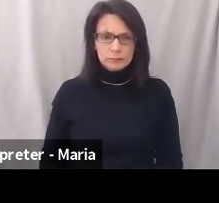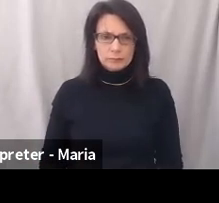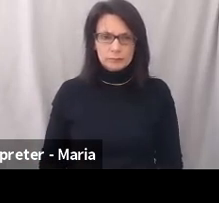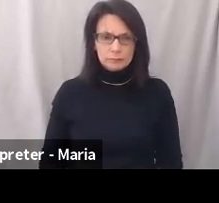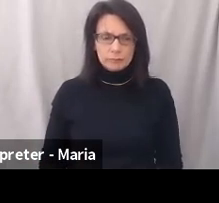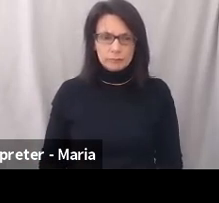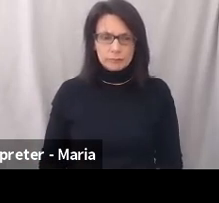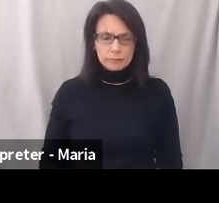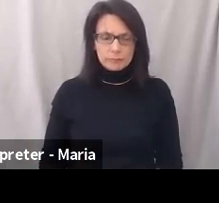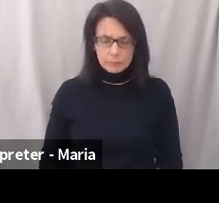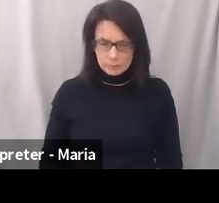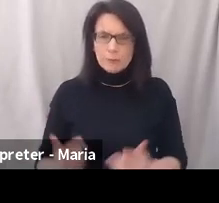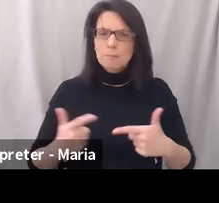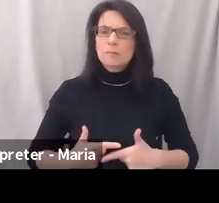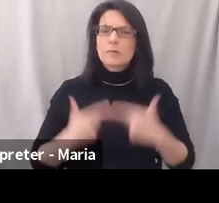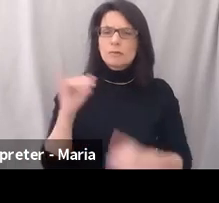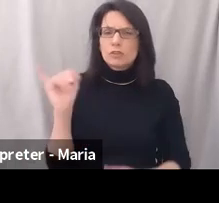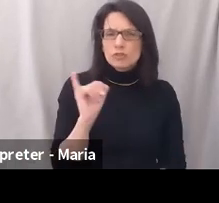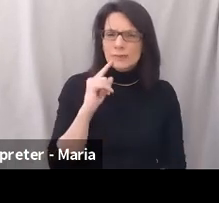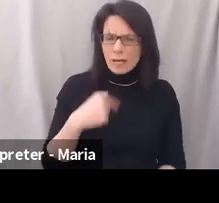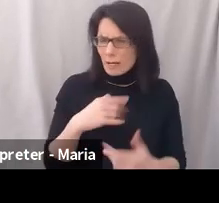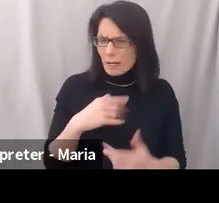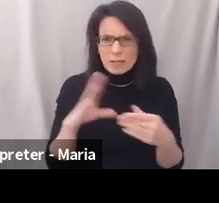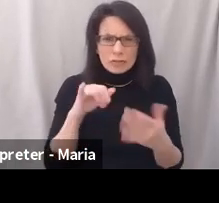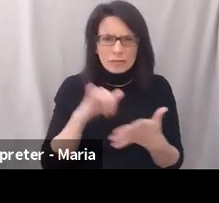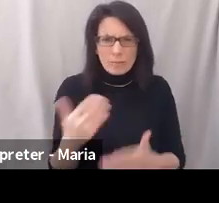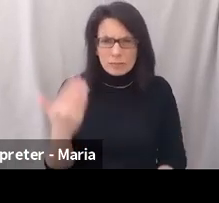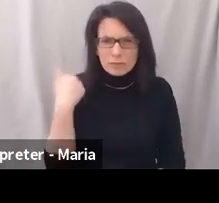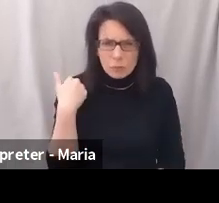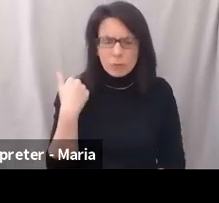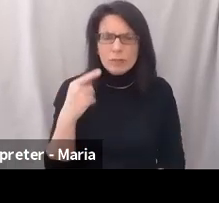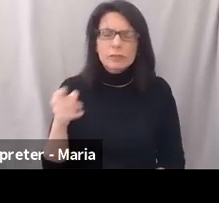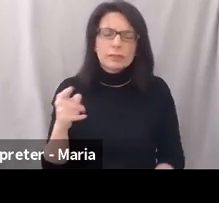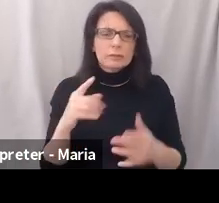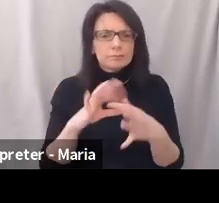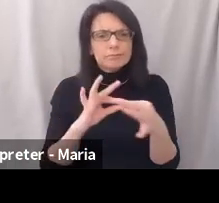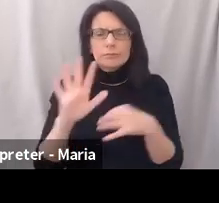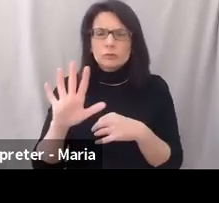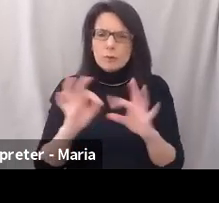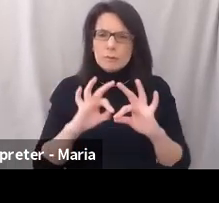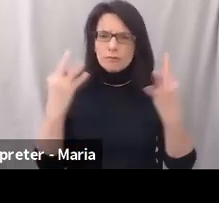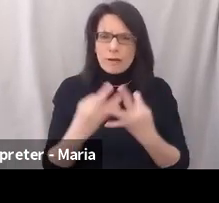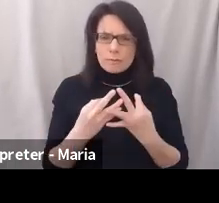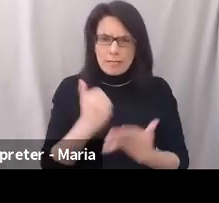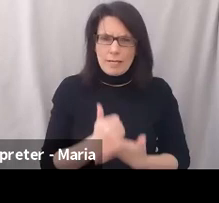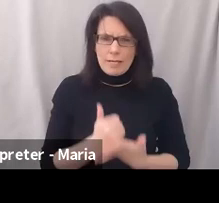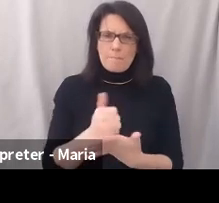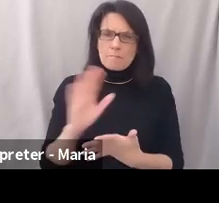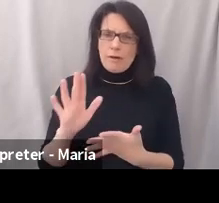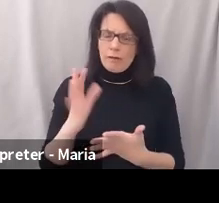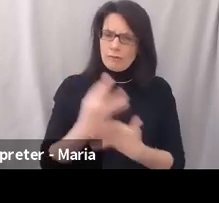There is life insurance that I mentioned before, and it helps your family with a stable financial